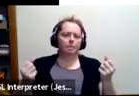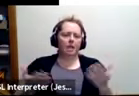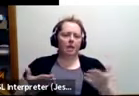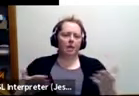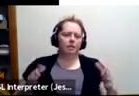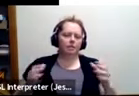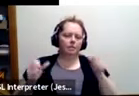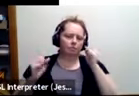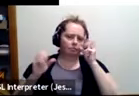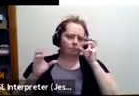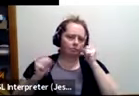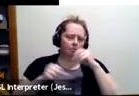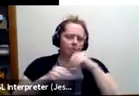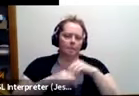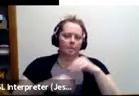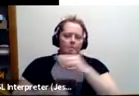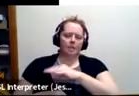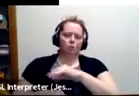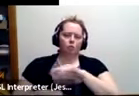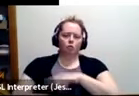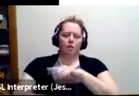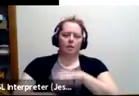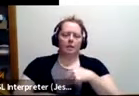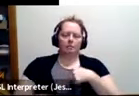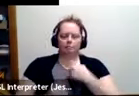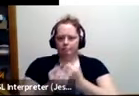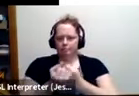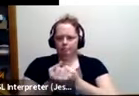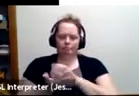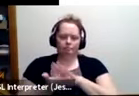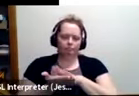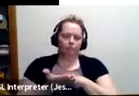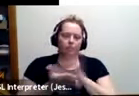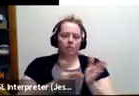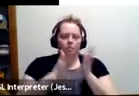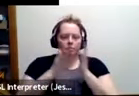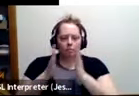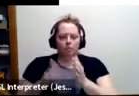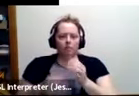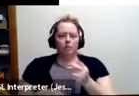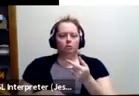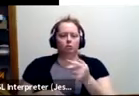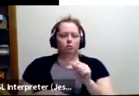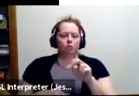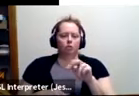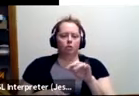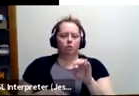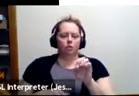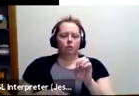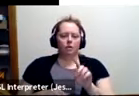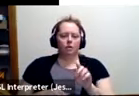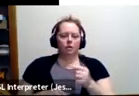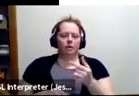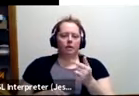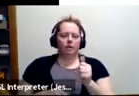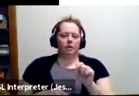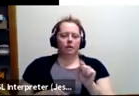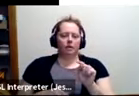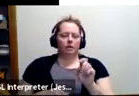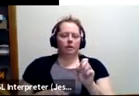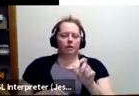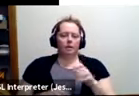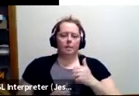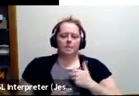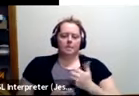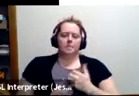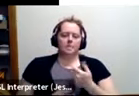fan. We have Jerry Braidley, who is a poet and does amazing, amazing work. And I